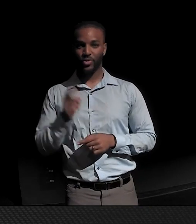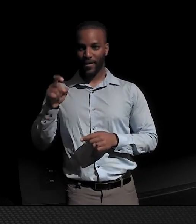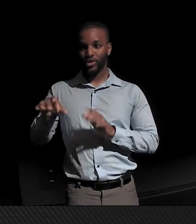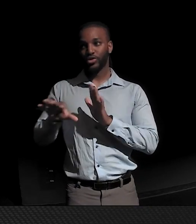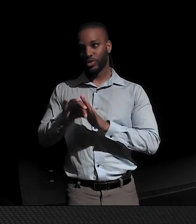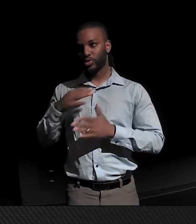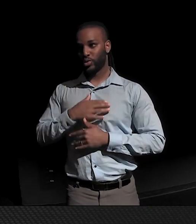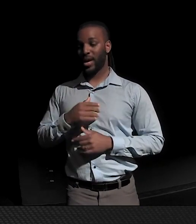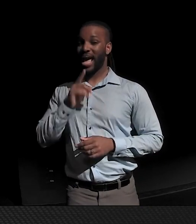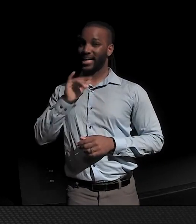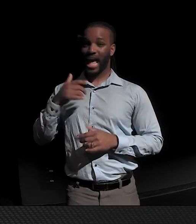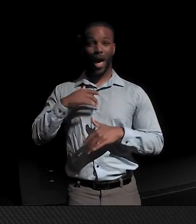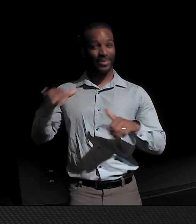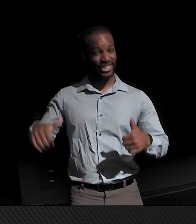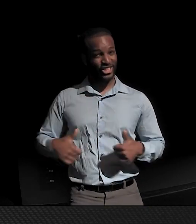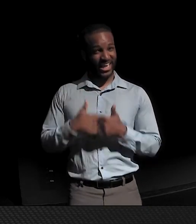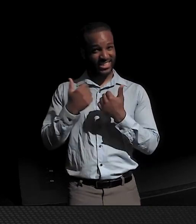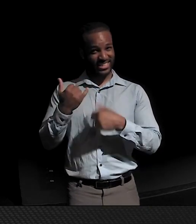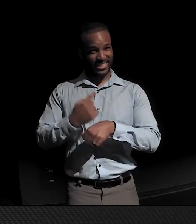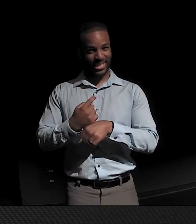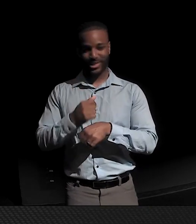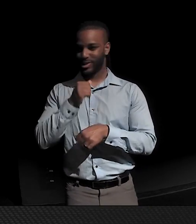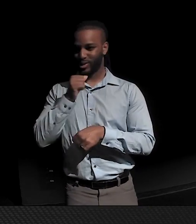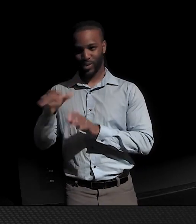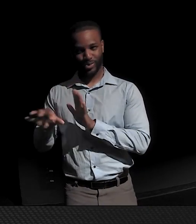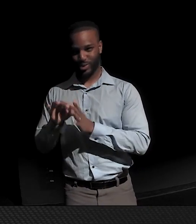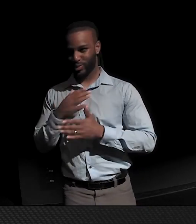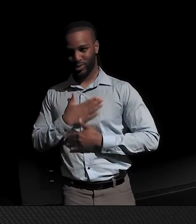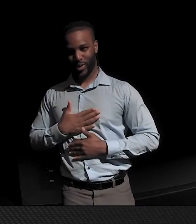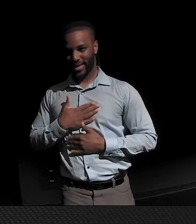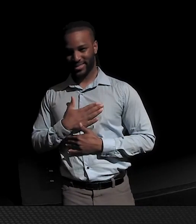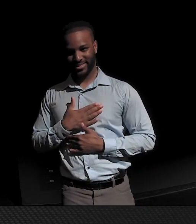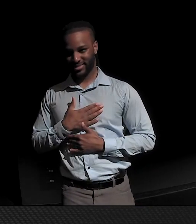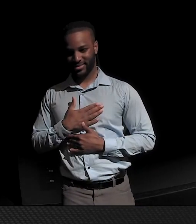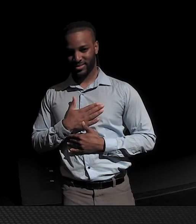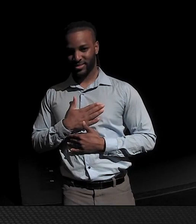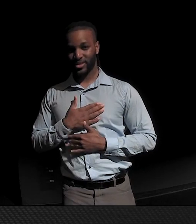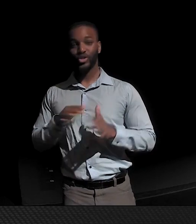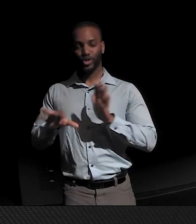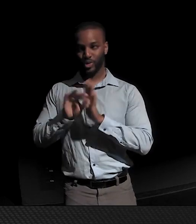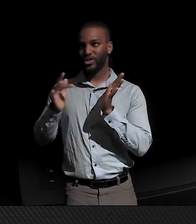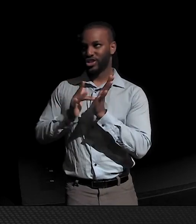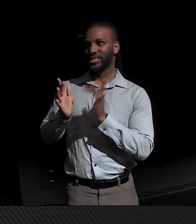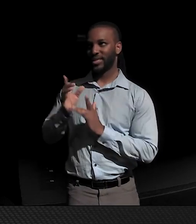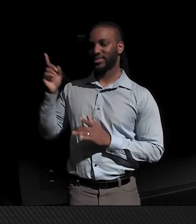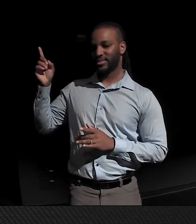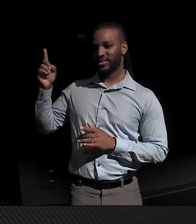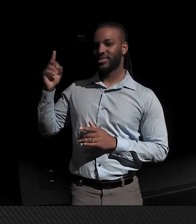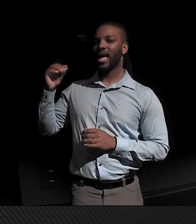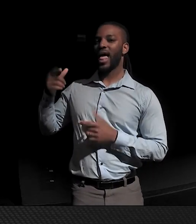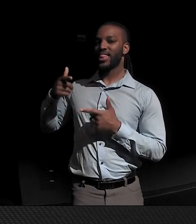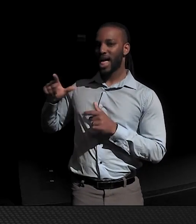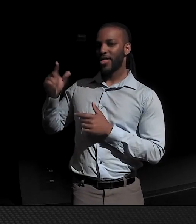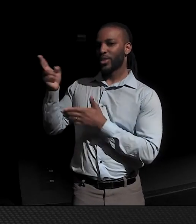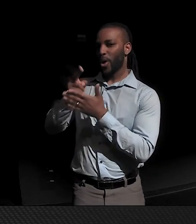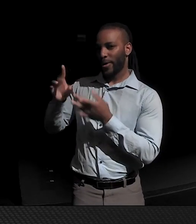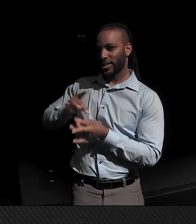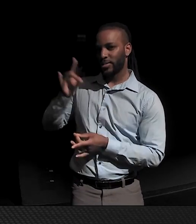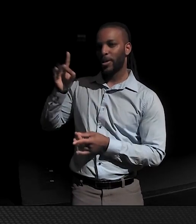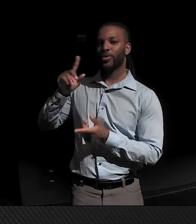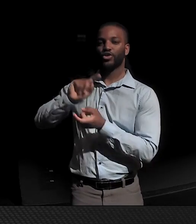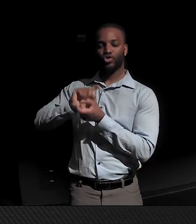joy. I'm actually going to challenge us today. Don't choose joy. Choose Jesus and let Holy